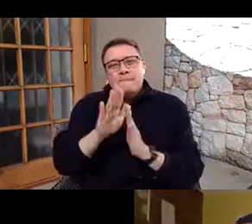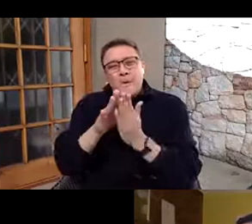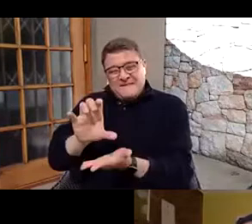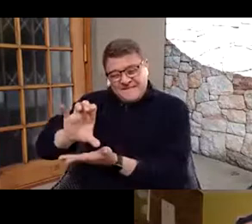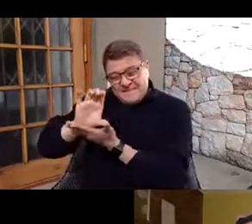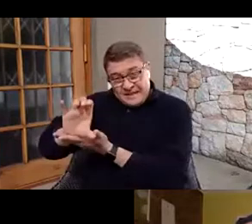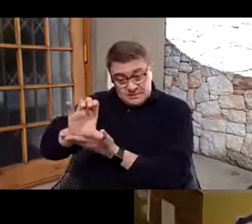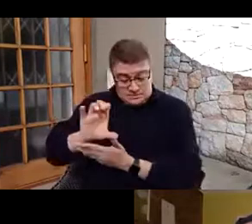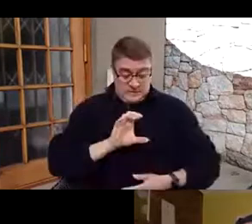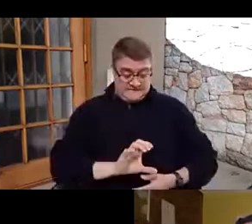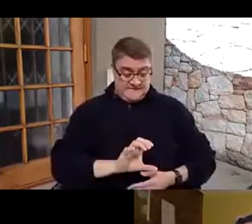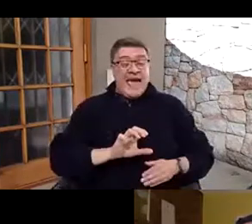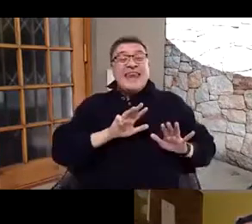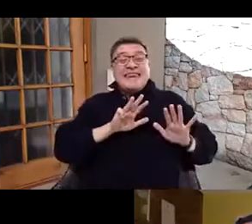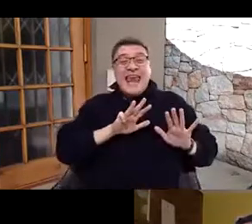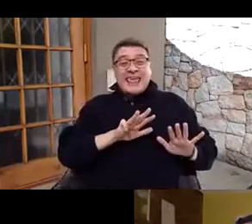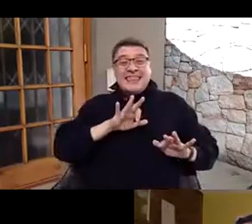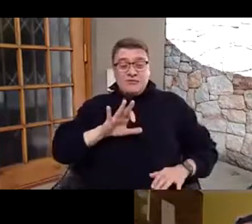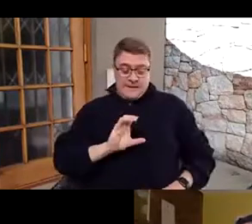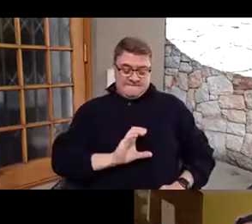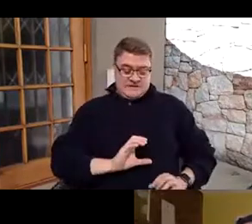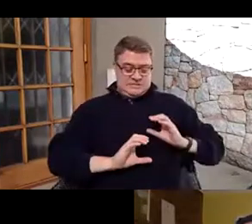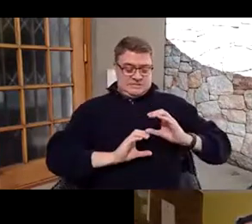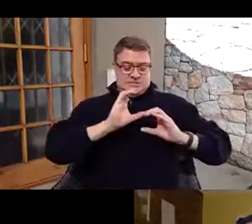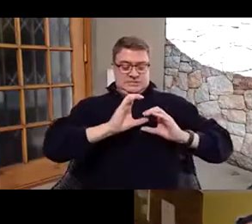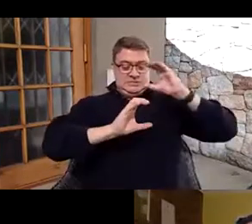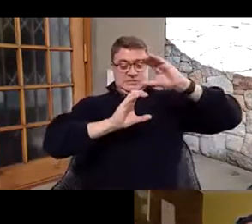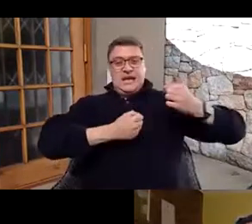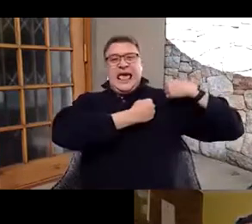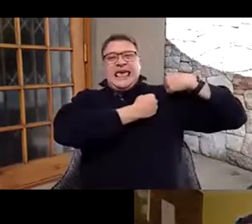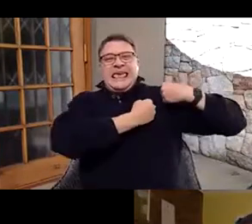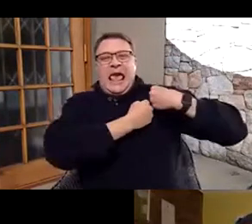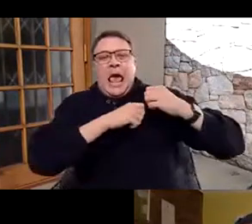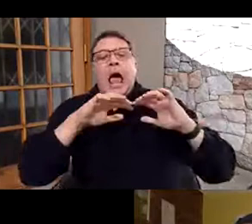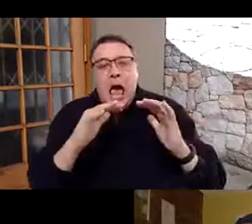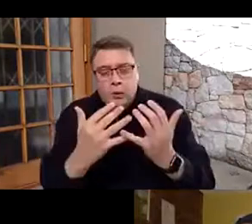How do you carry around a 93 volume score in a book bag?